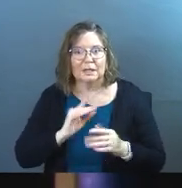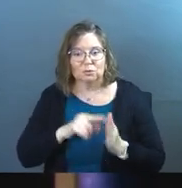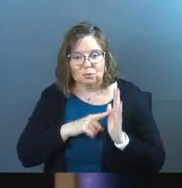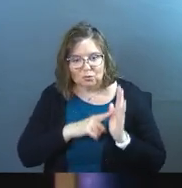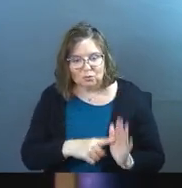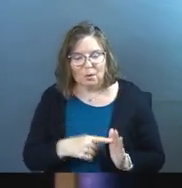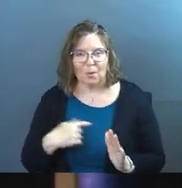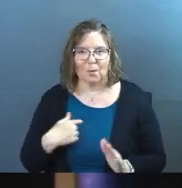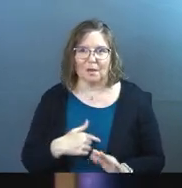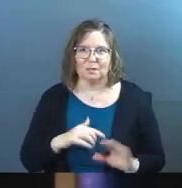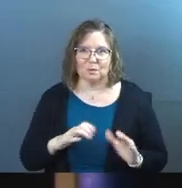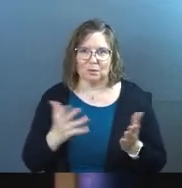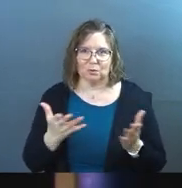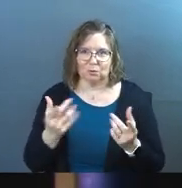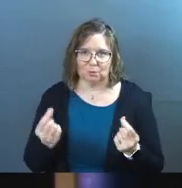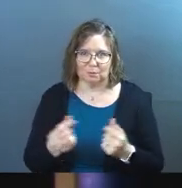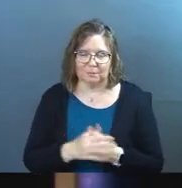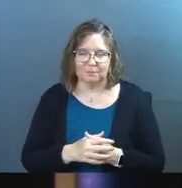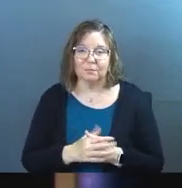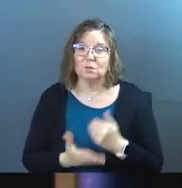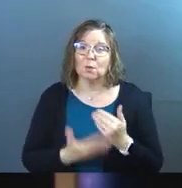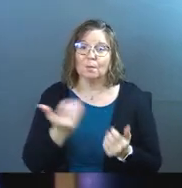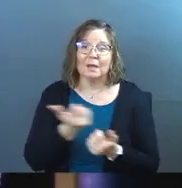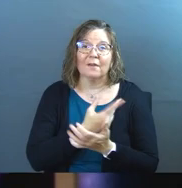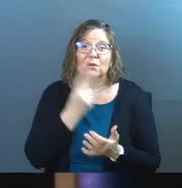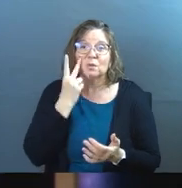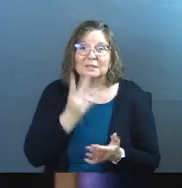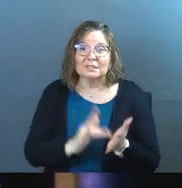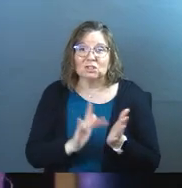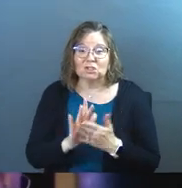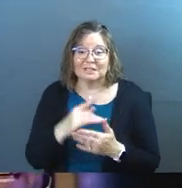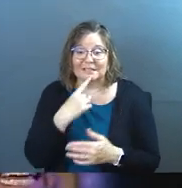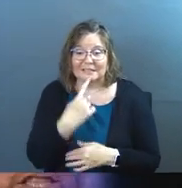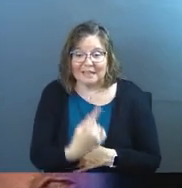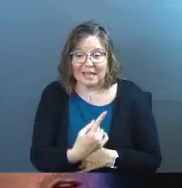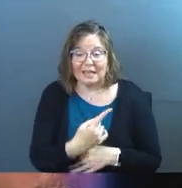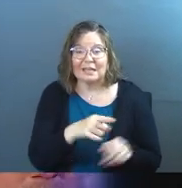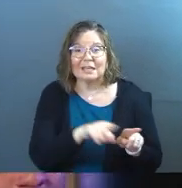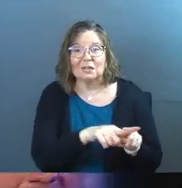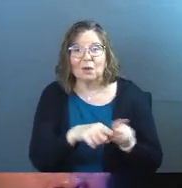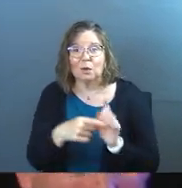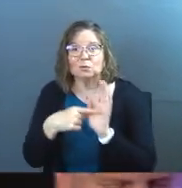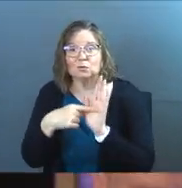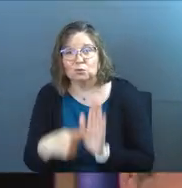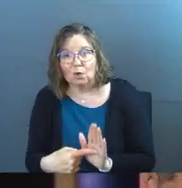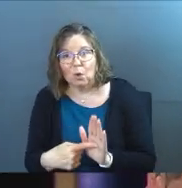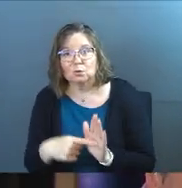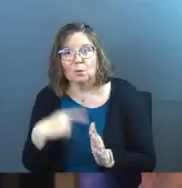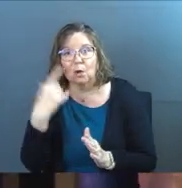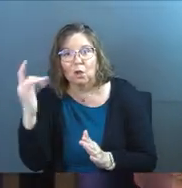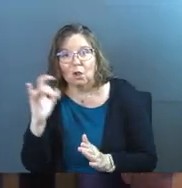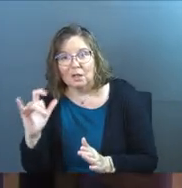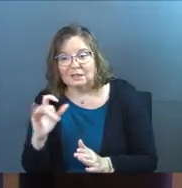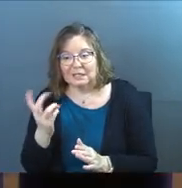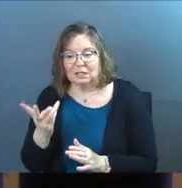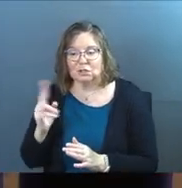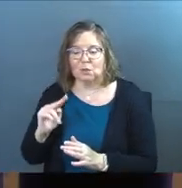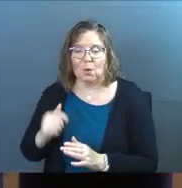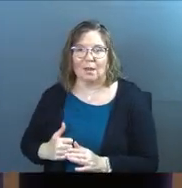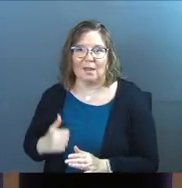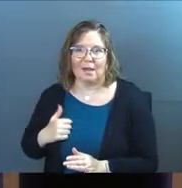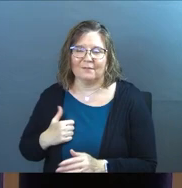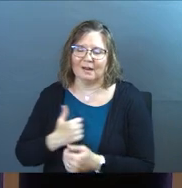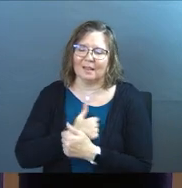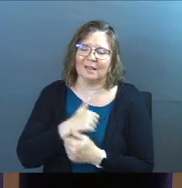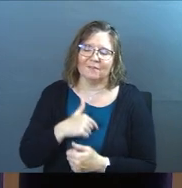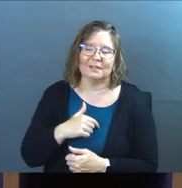our eyes. So almost everything that you see Jesus say, he shows you how it's done in his own life.